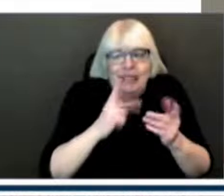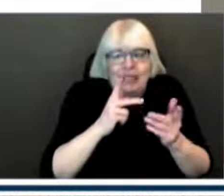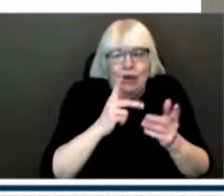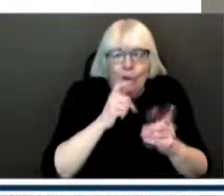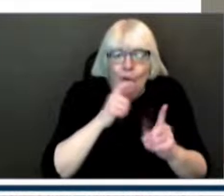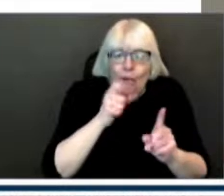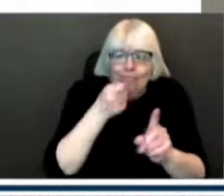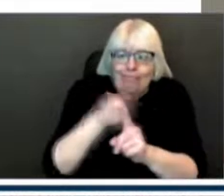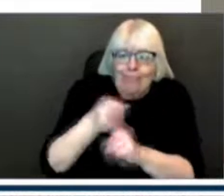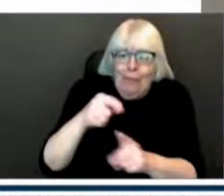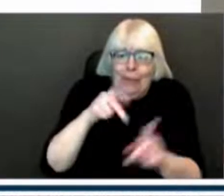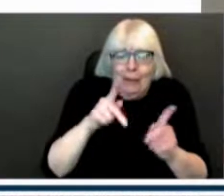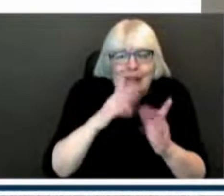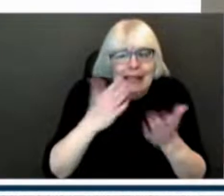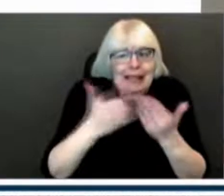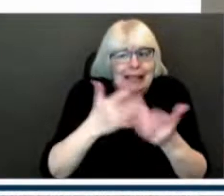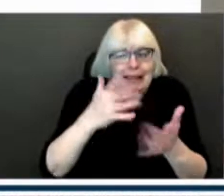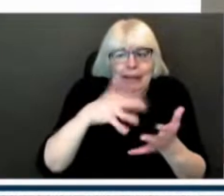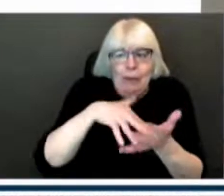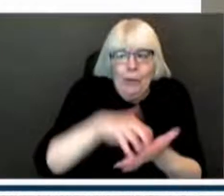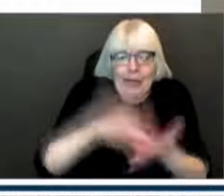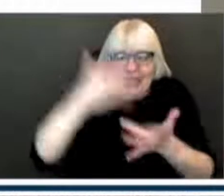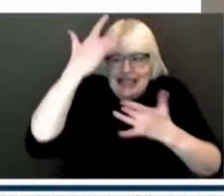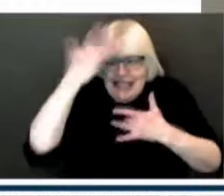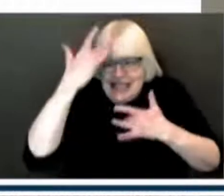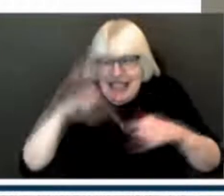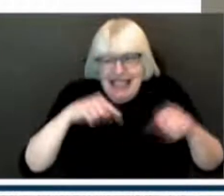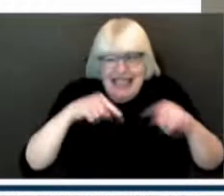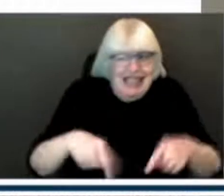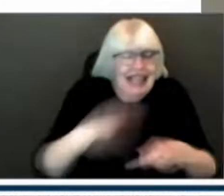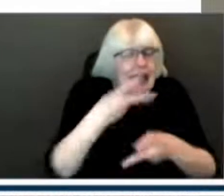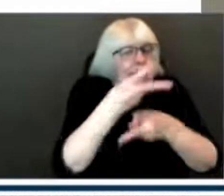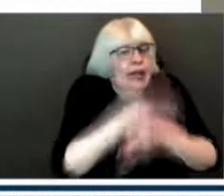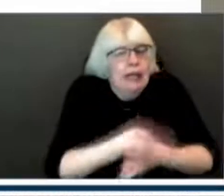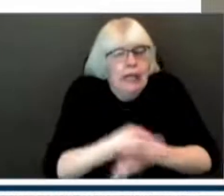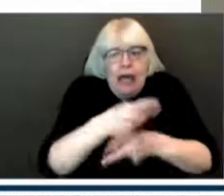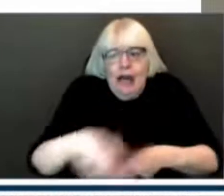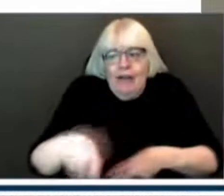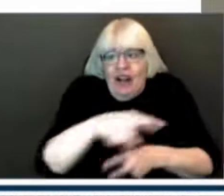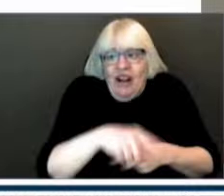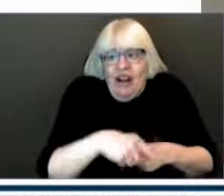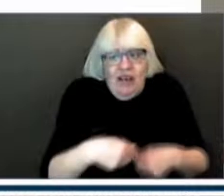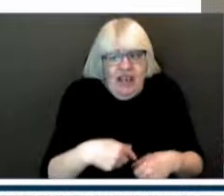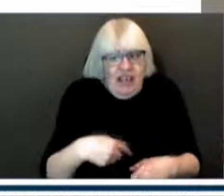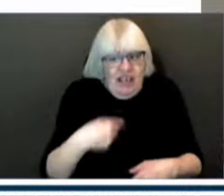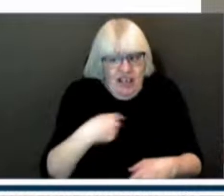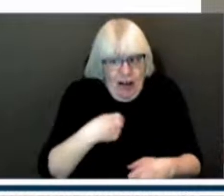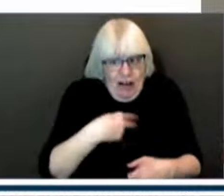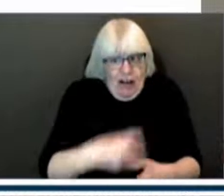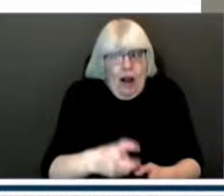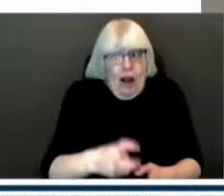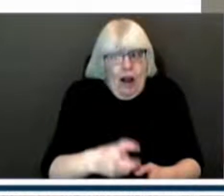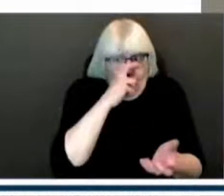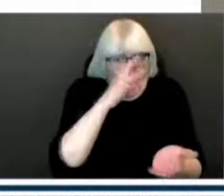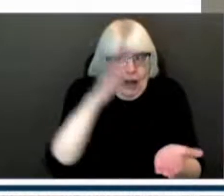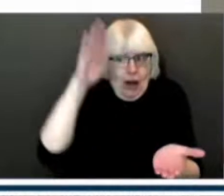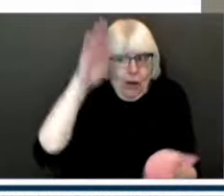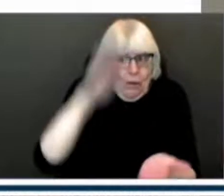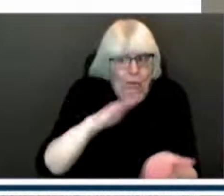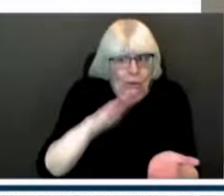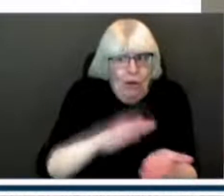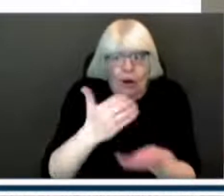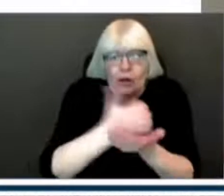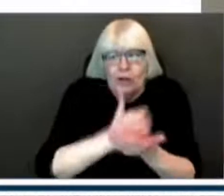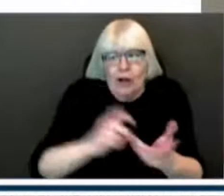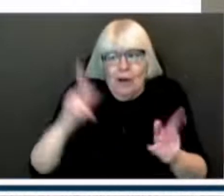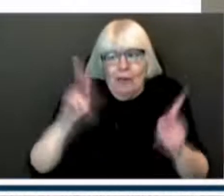I also know that easing restrictions will cause some anxiety. That's understandable. Certainly COVID and this latest Omicron wave